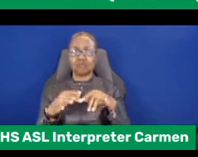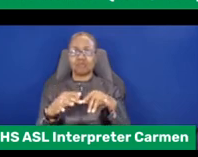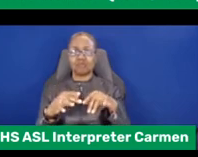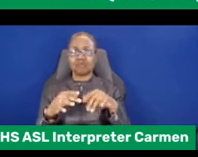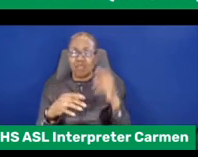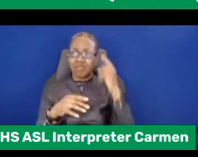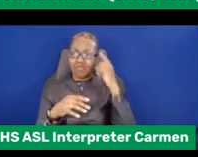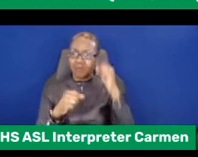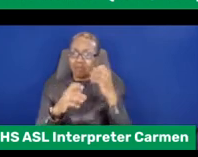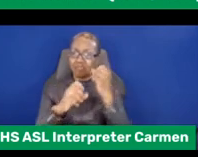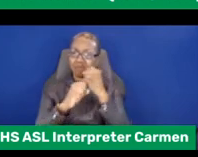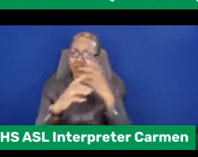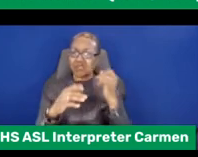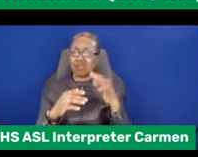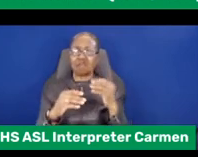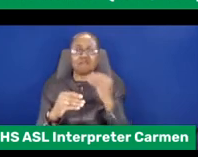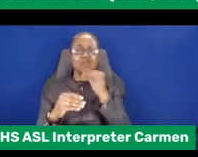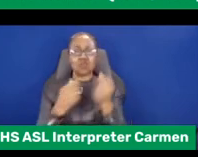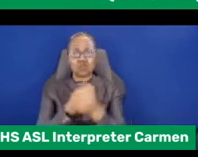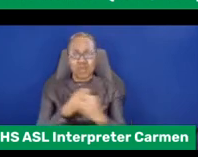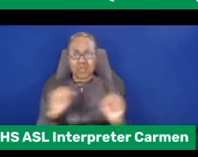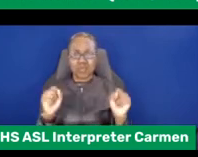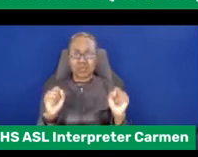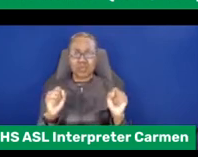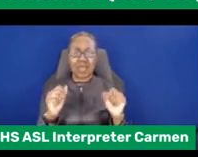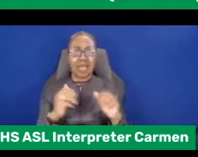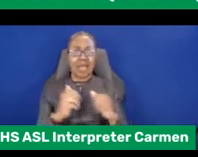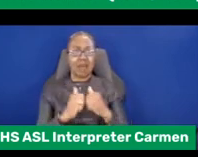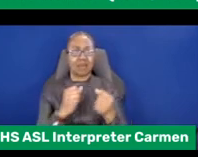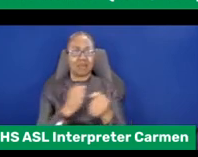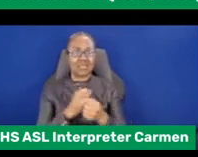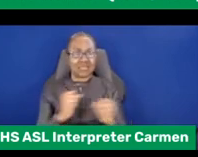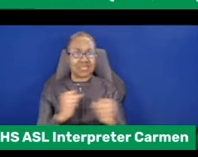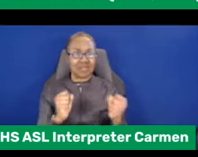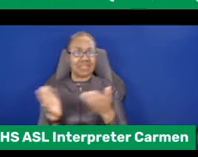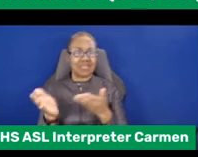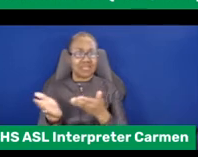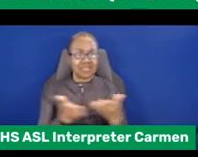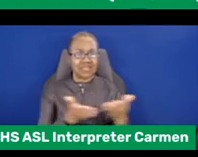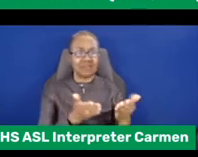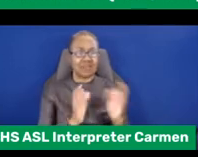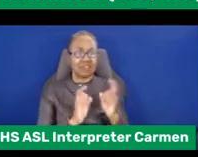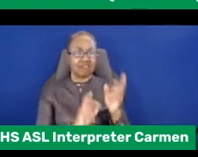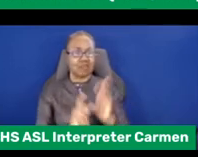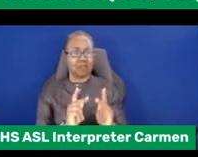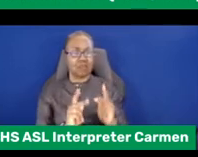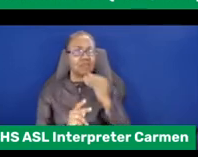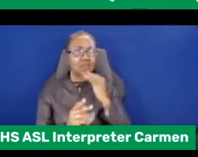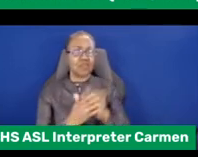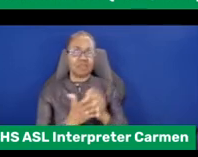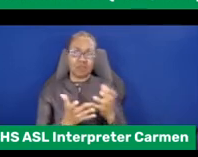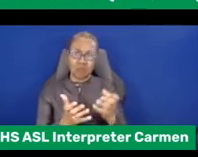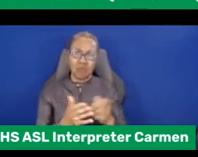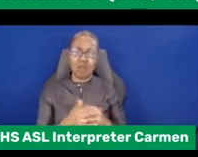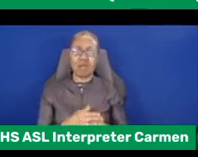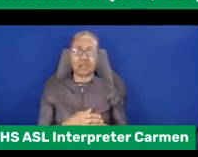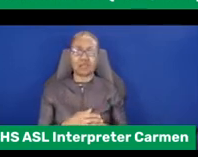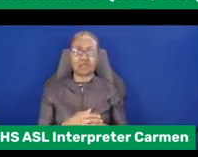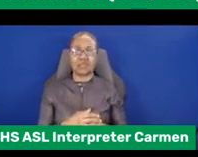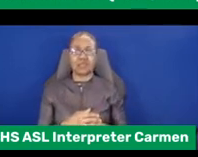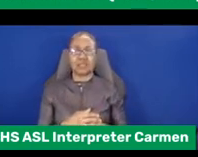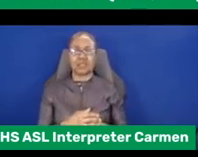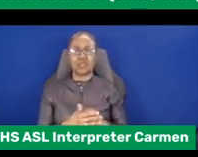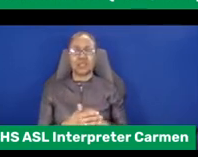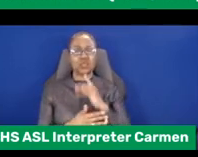the food rescue system, as well as like, how can we safely deliver and get people the kinds of foods that they want? So I think just to